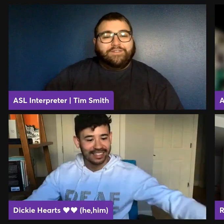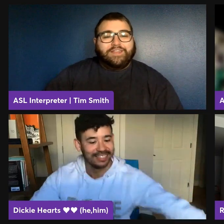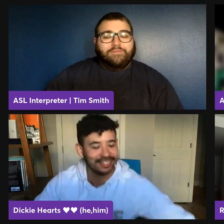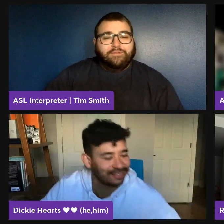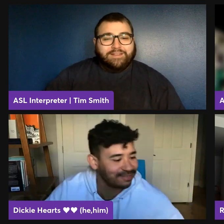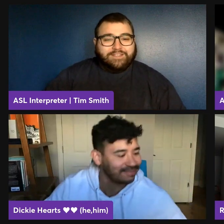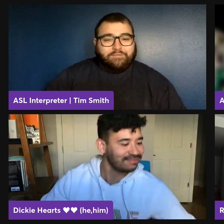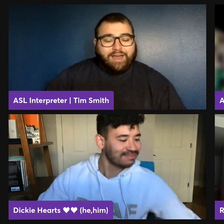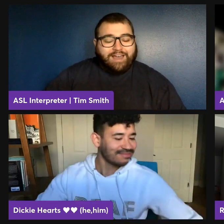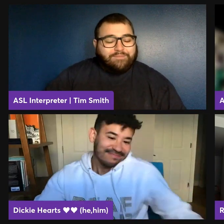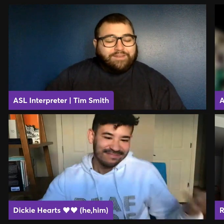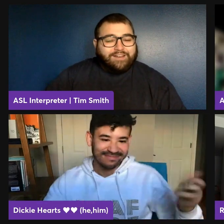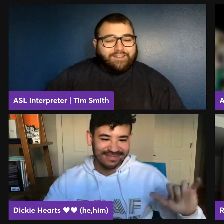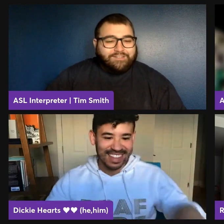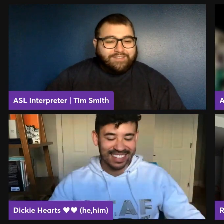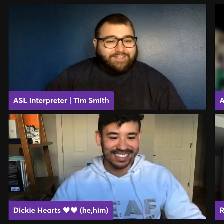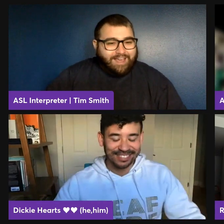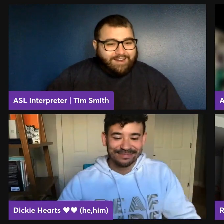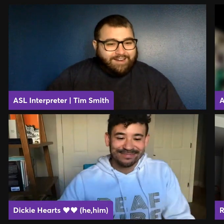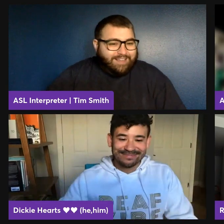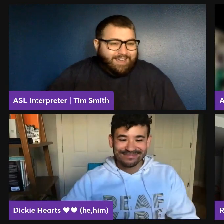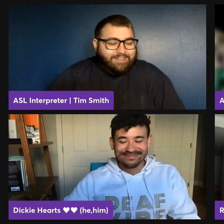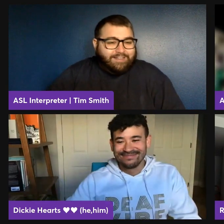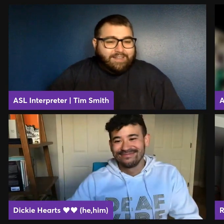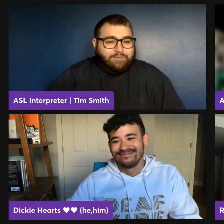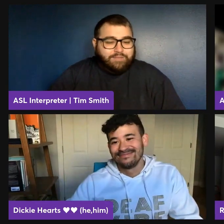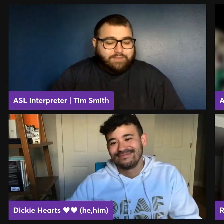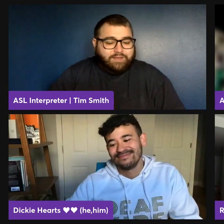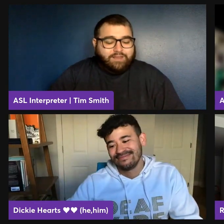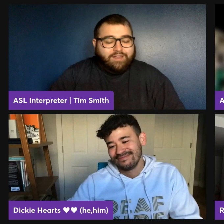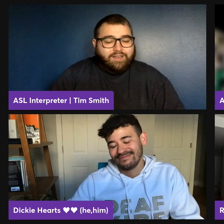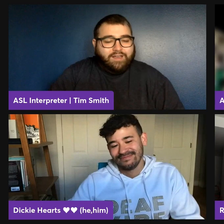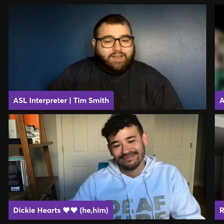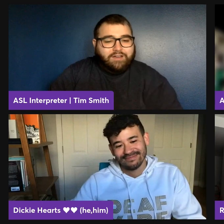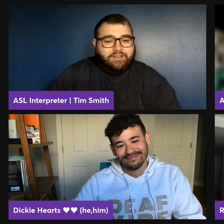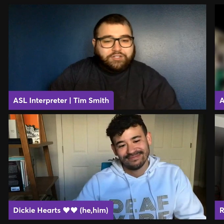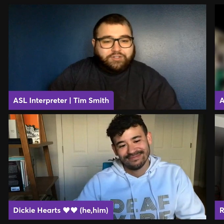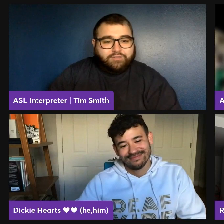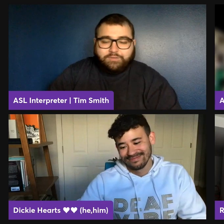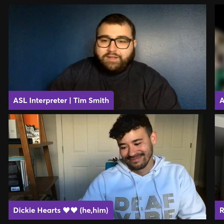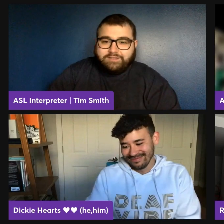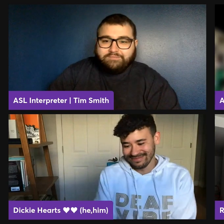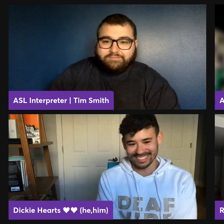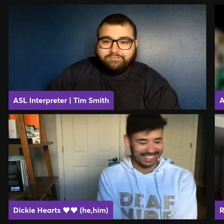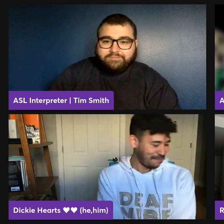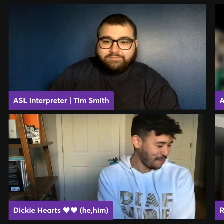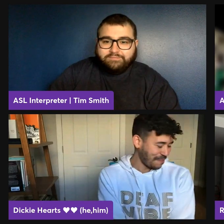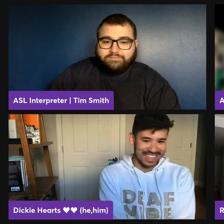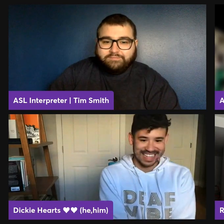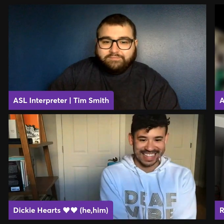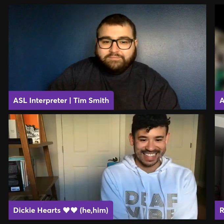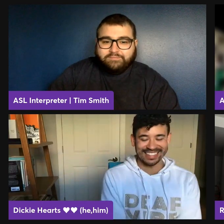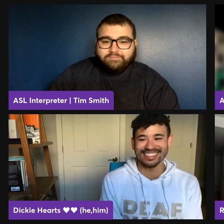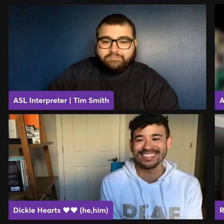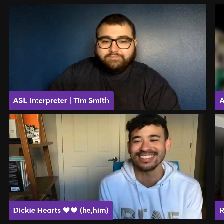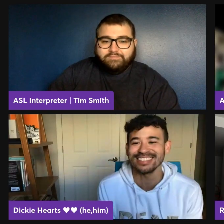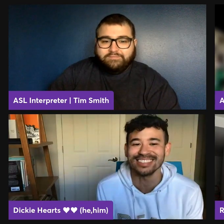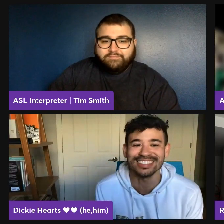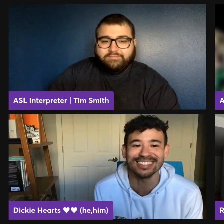I have to keep moving myself back. But other than that, yeah, I think that was my initial response.